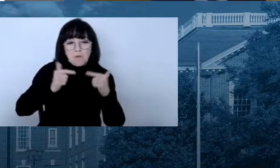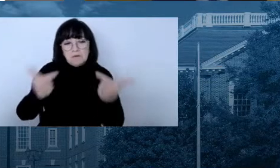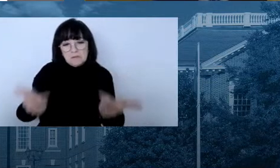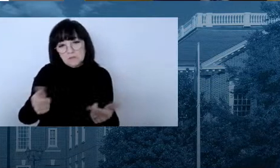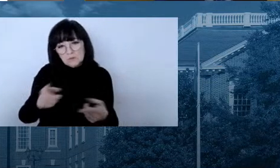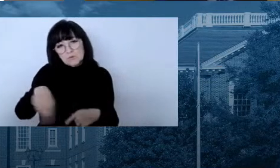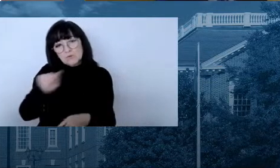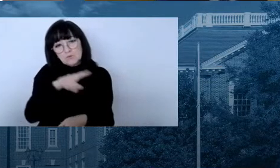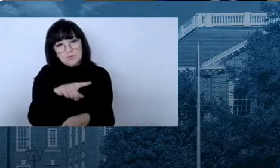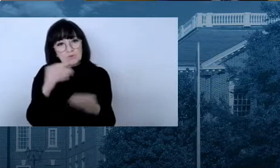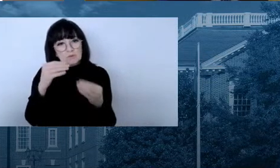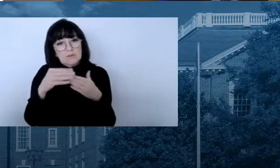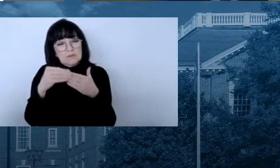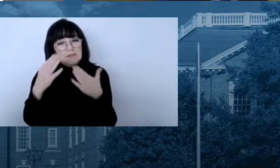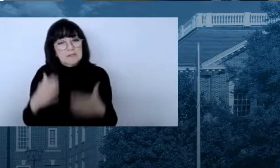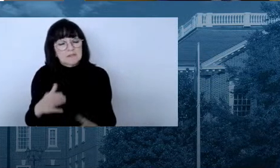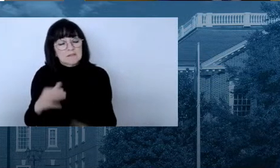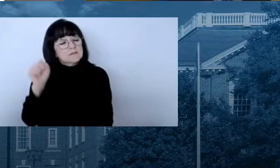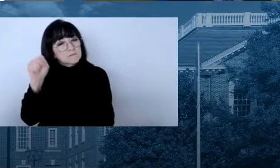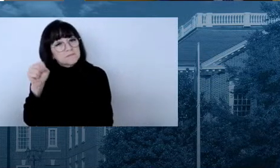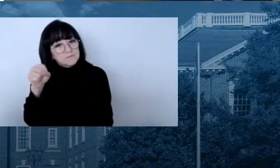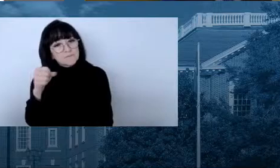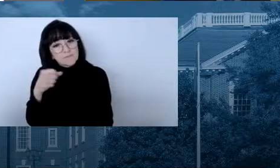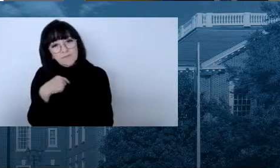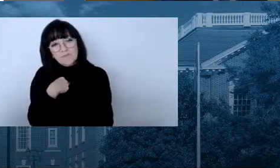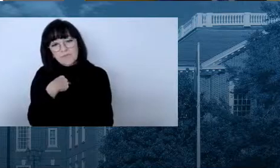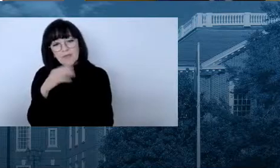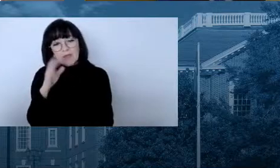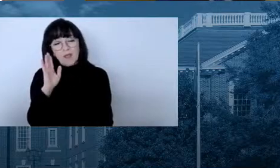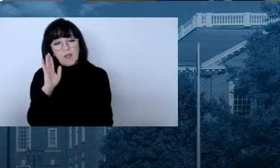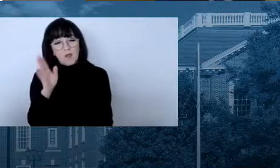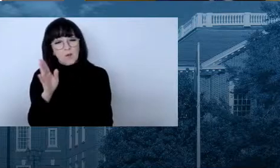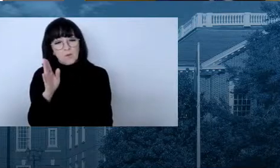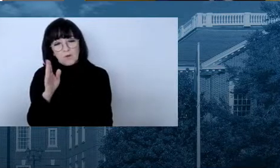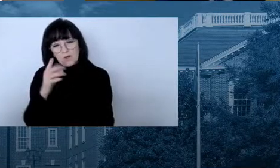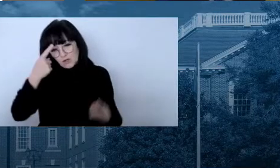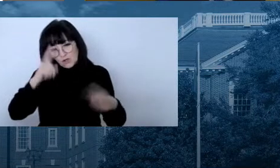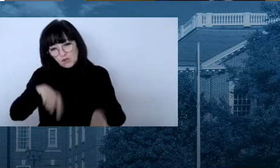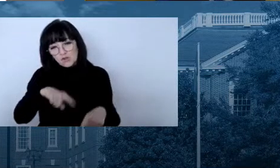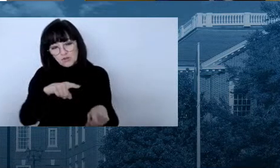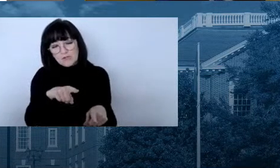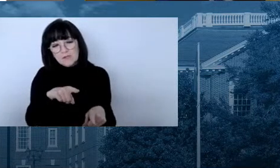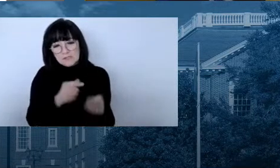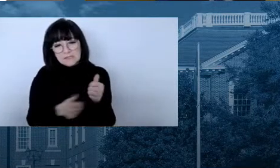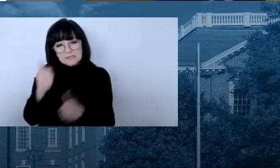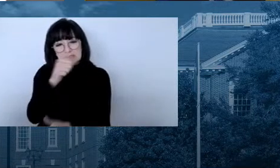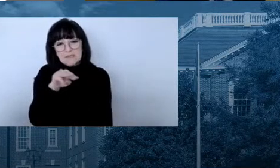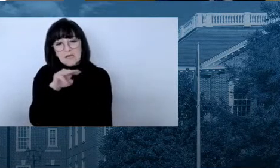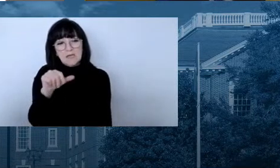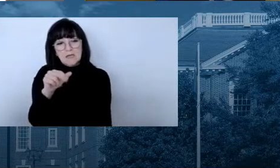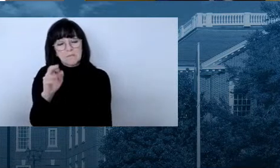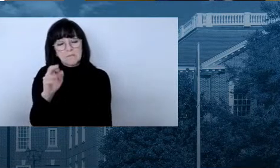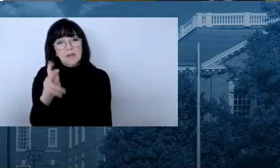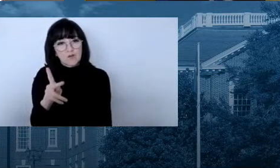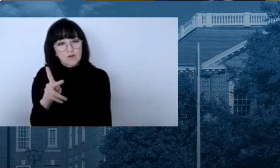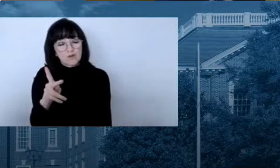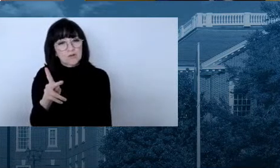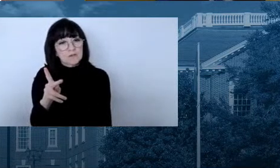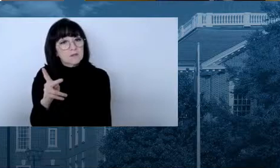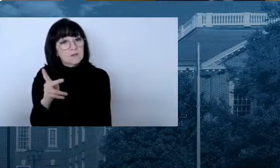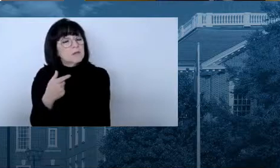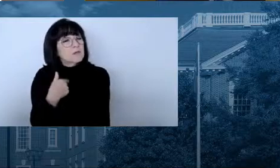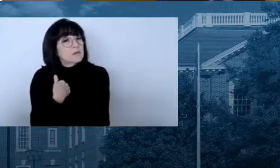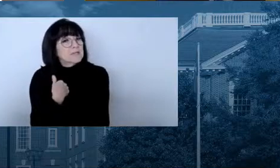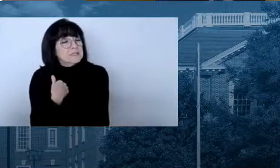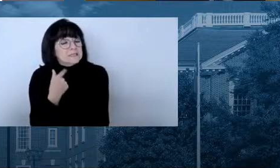I agree with what Dr. McGarrick, Secretary McGarrick said, and I would add that